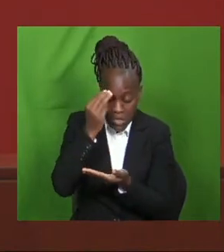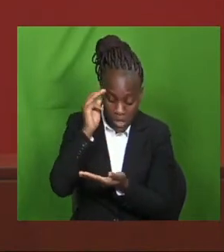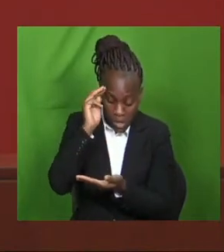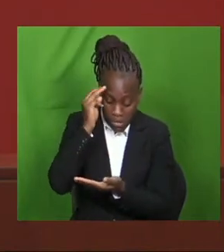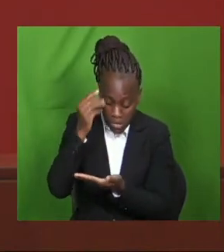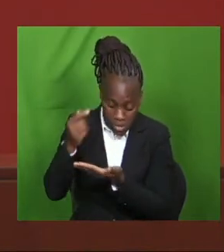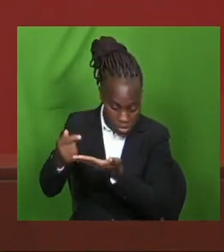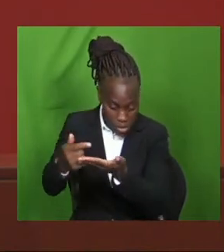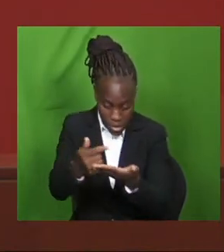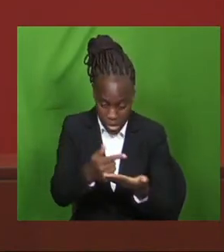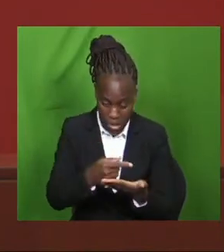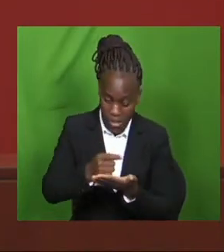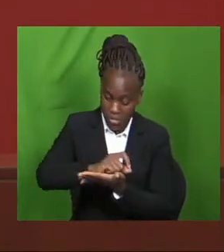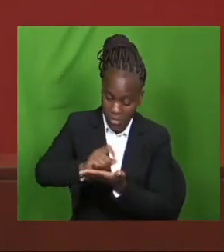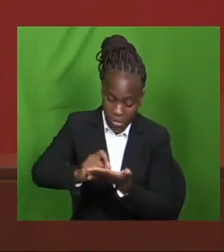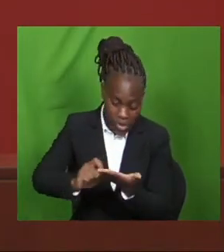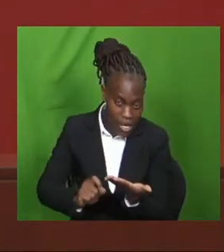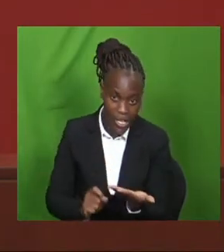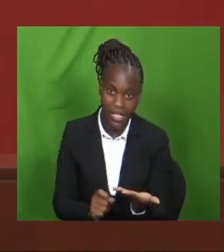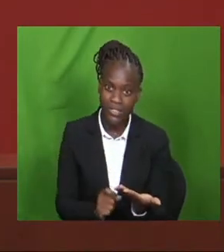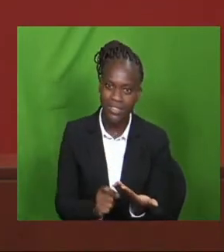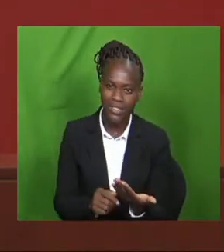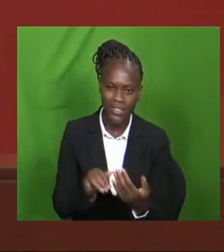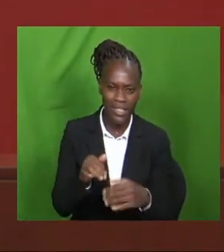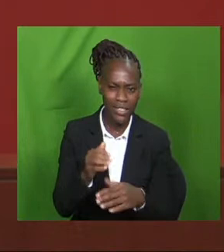pen down, and it will take some time.